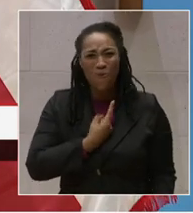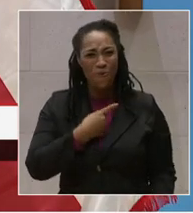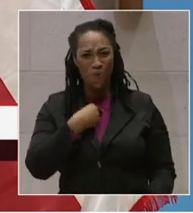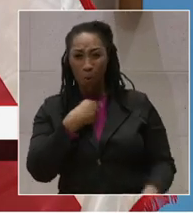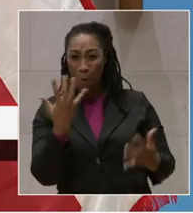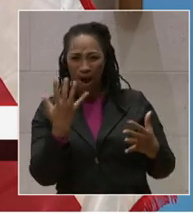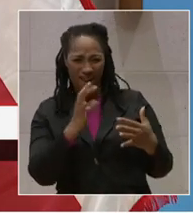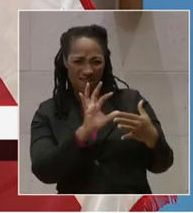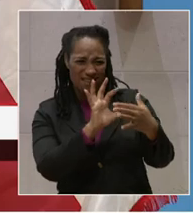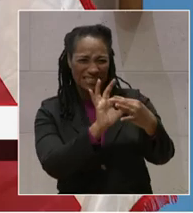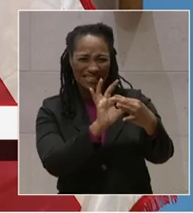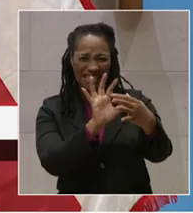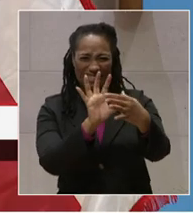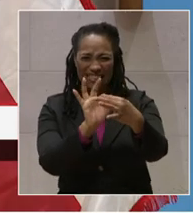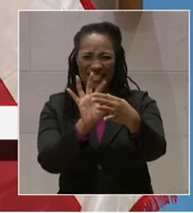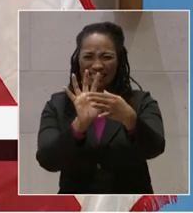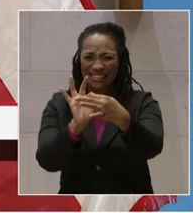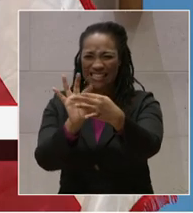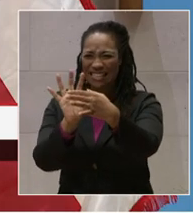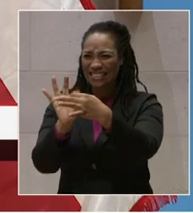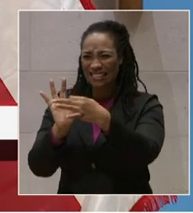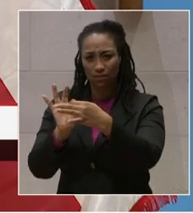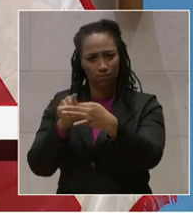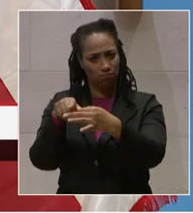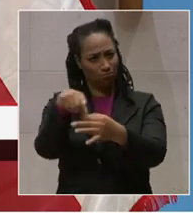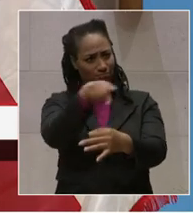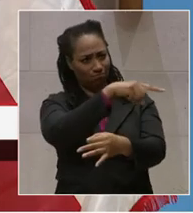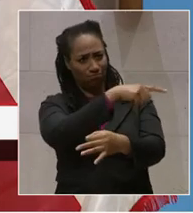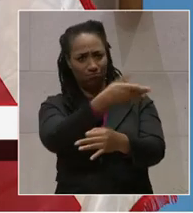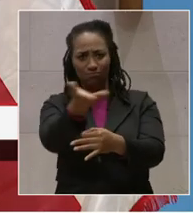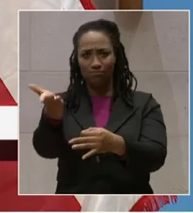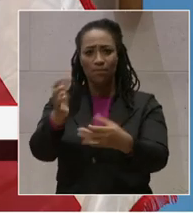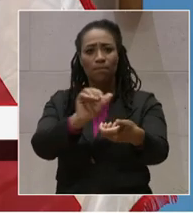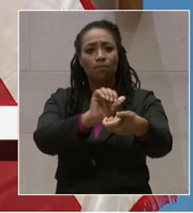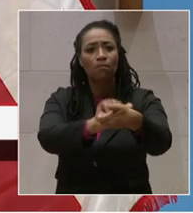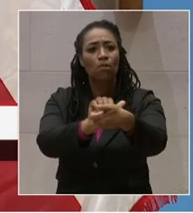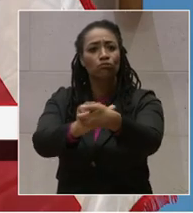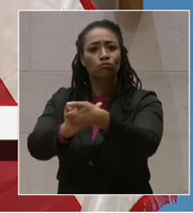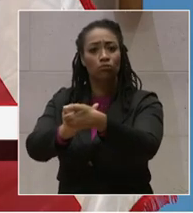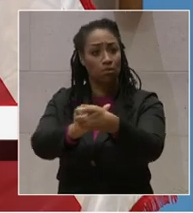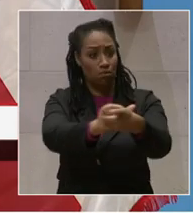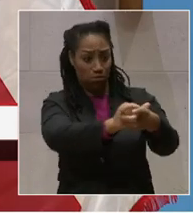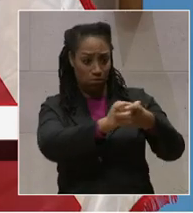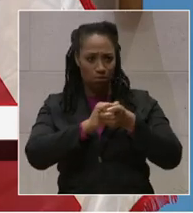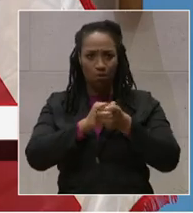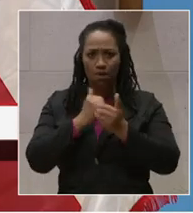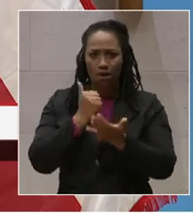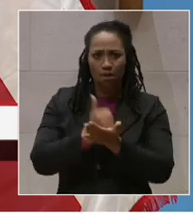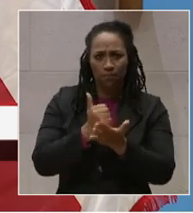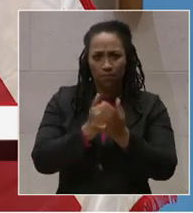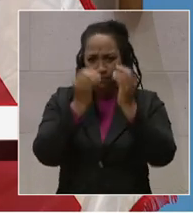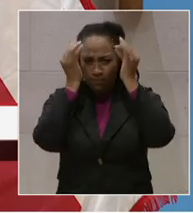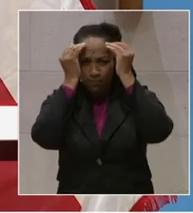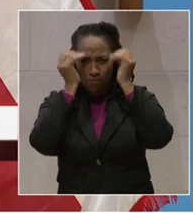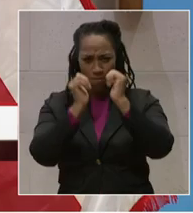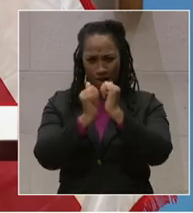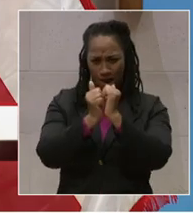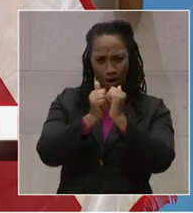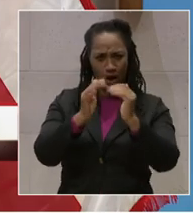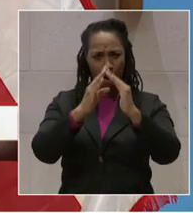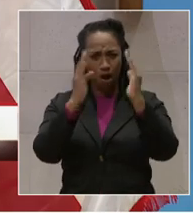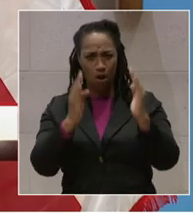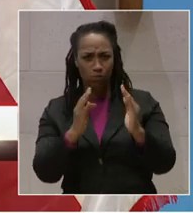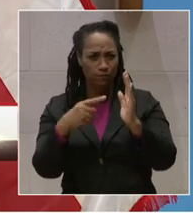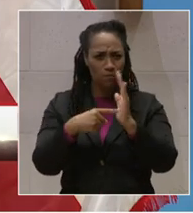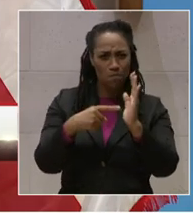partners that we need in order to address this changing landscape of housing at the local level.